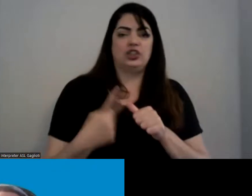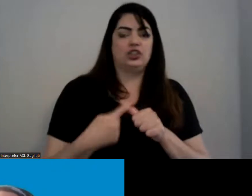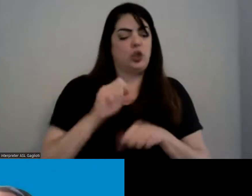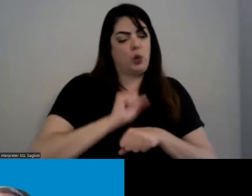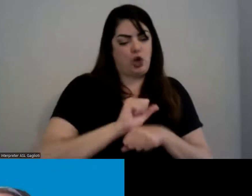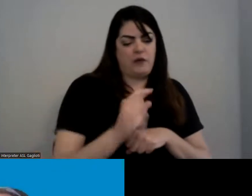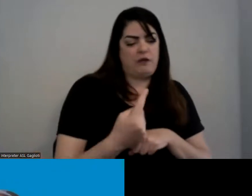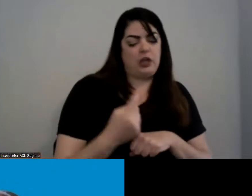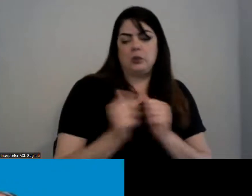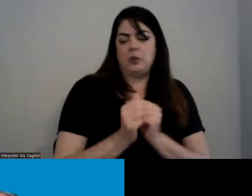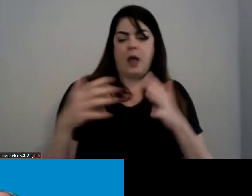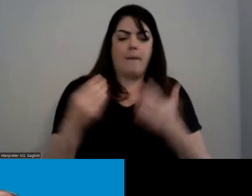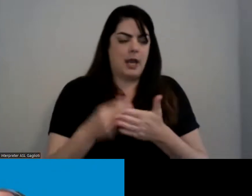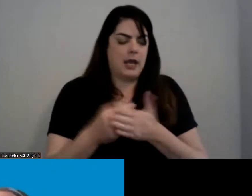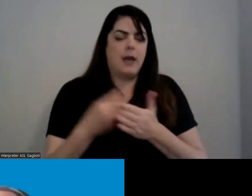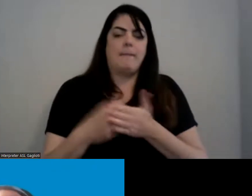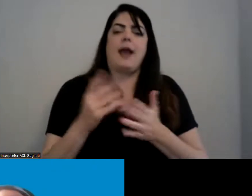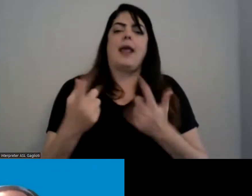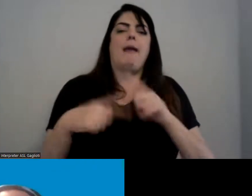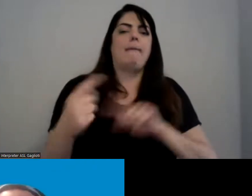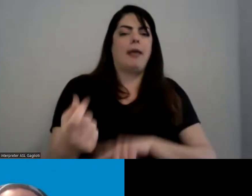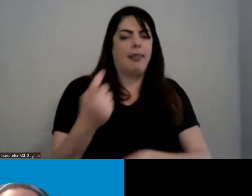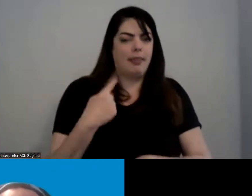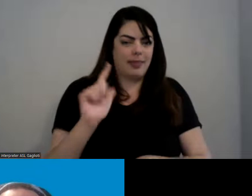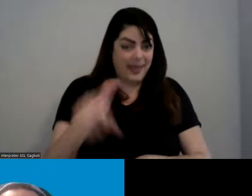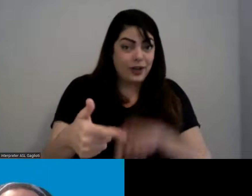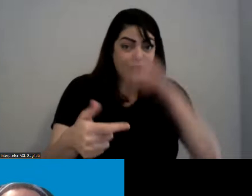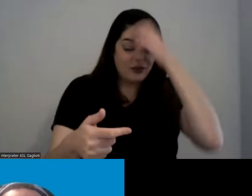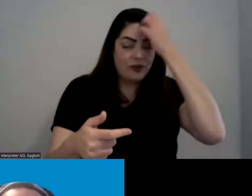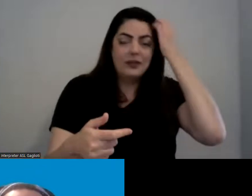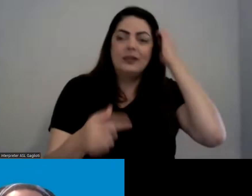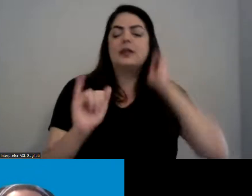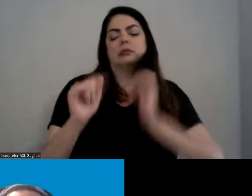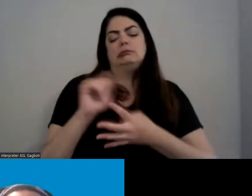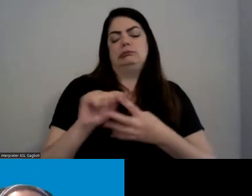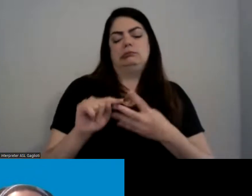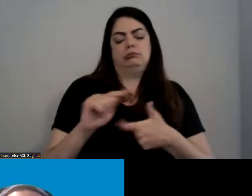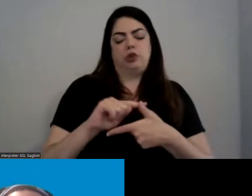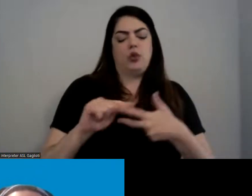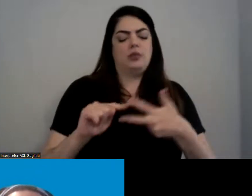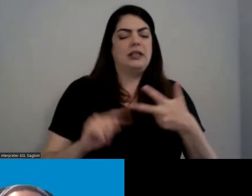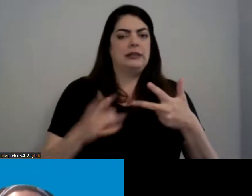money. So that's very similar to where we are in many cases. So those three things really stood out.